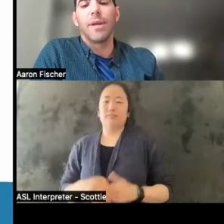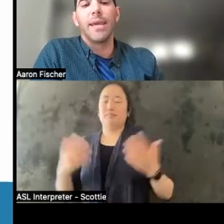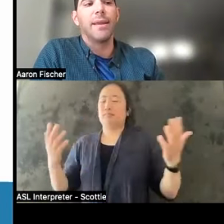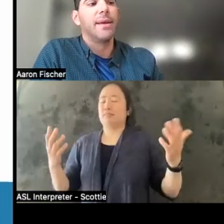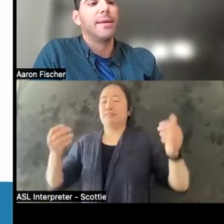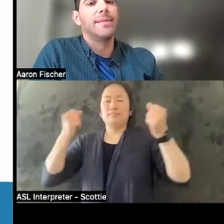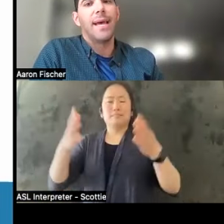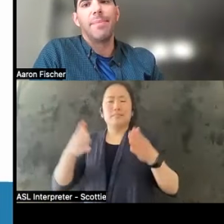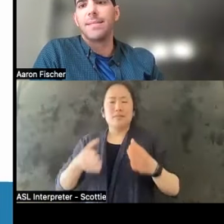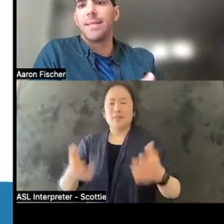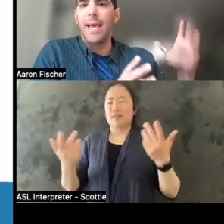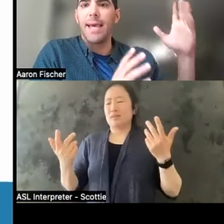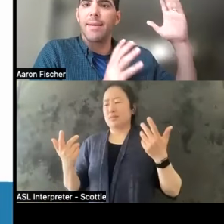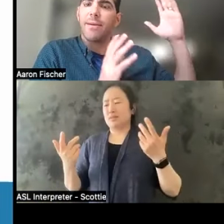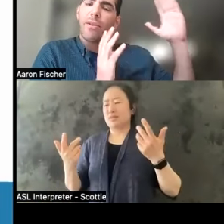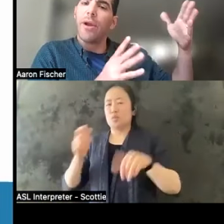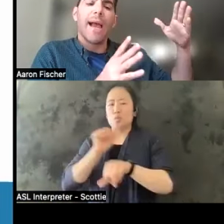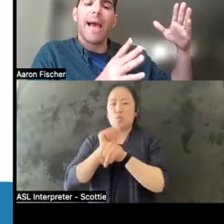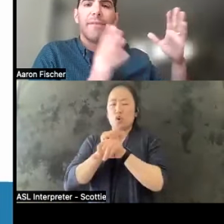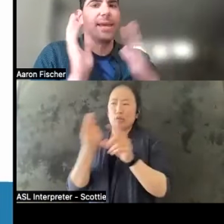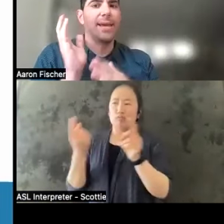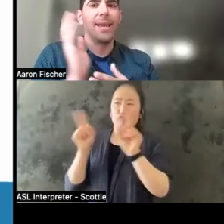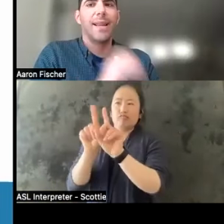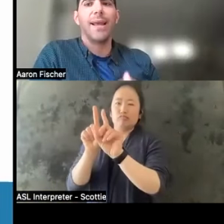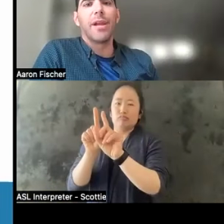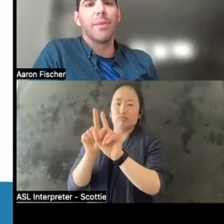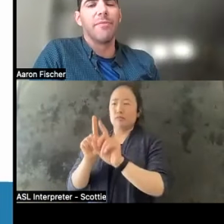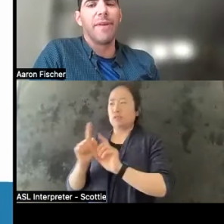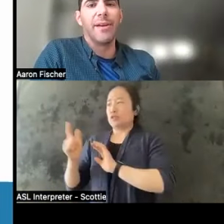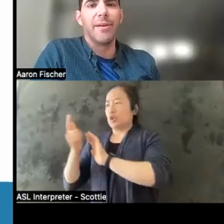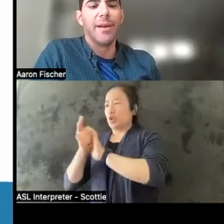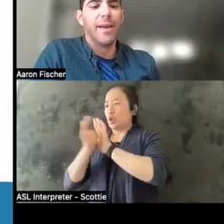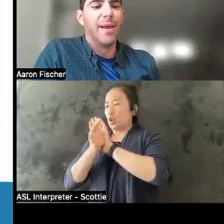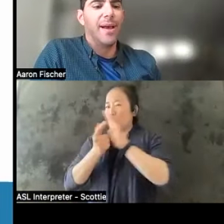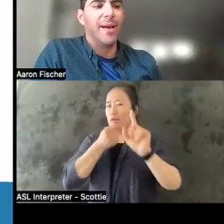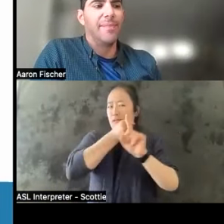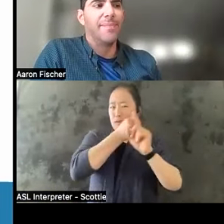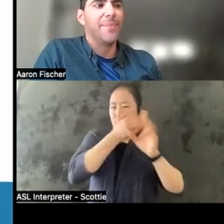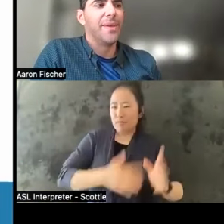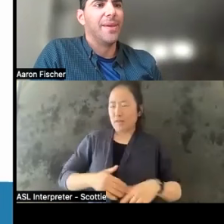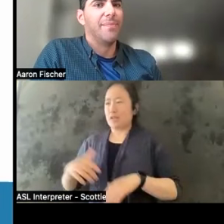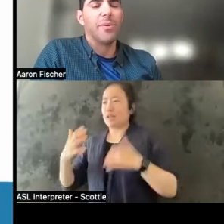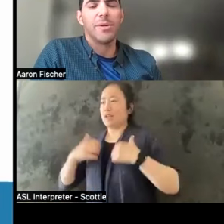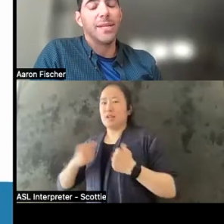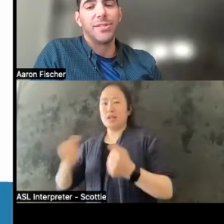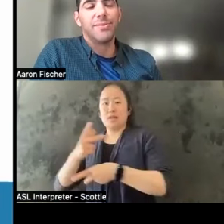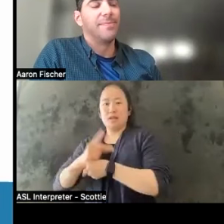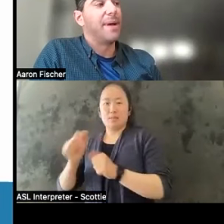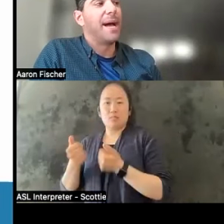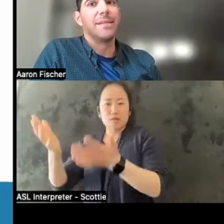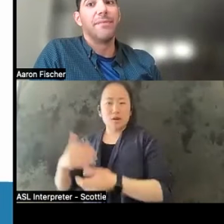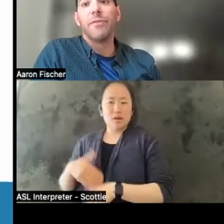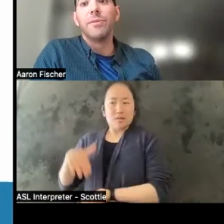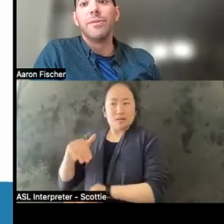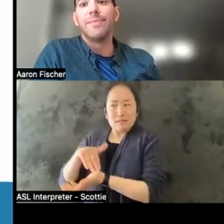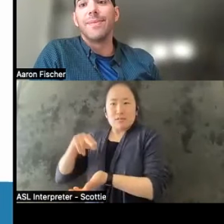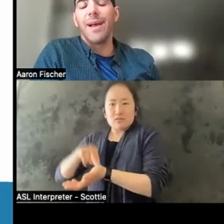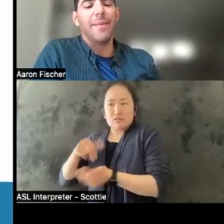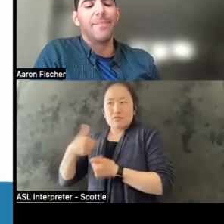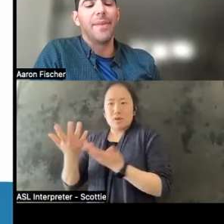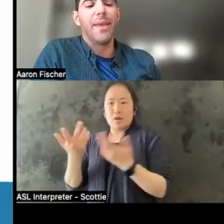that working side by side, lawyer advocate and healthcare provider, bore such positive